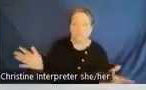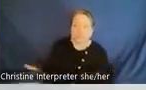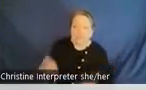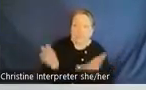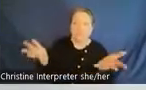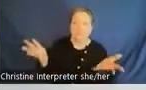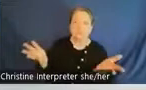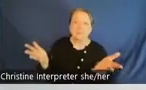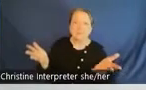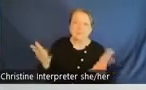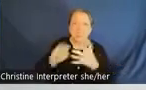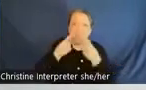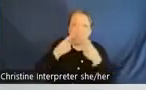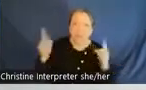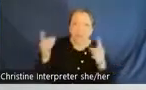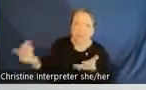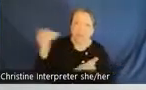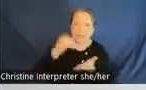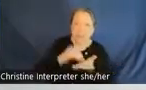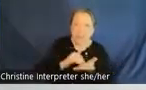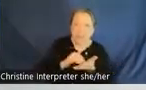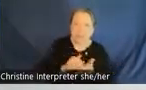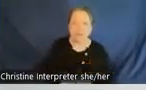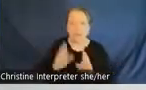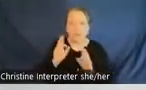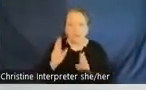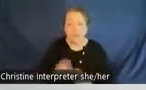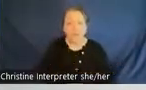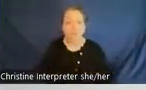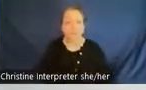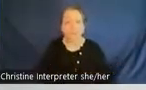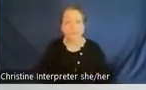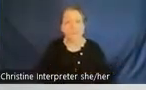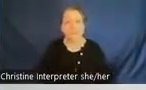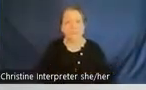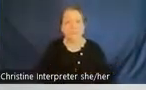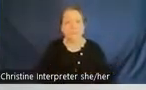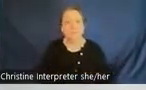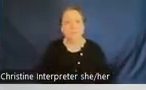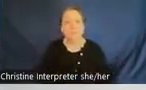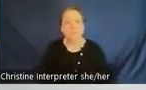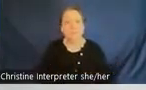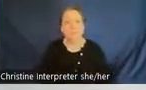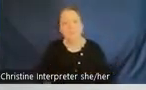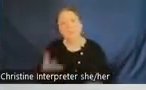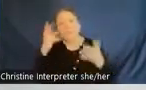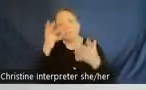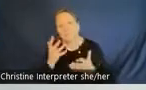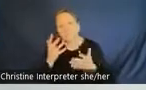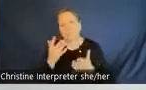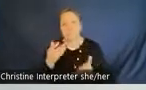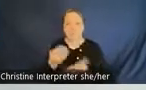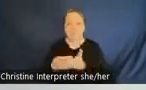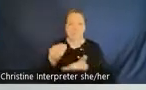back working again. And unfortunately, all these things cost money, so.